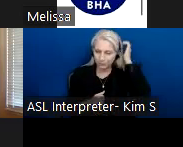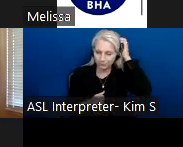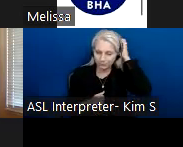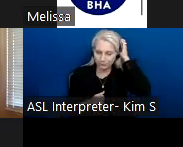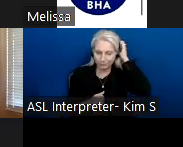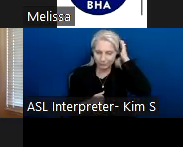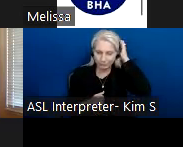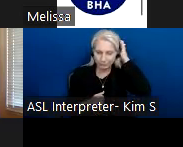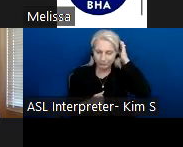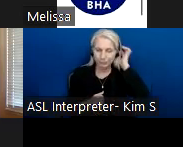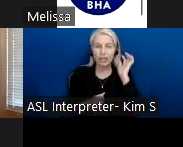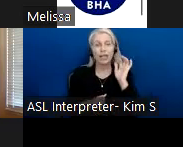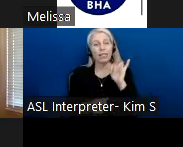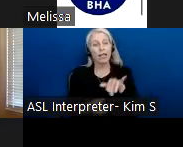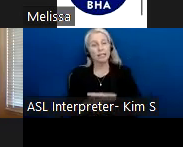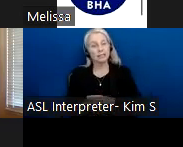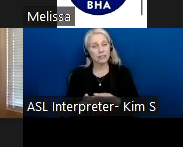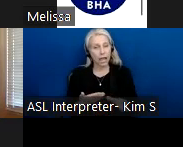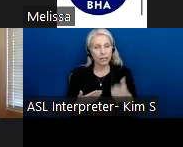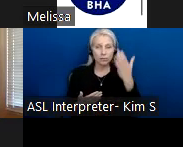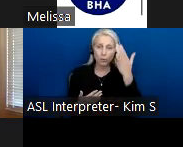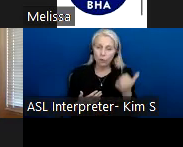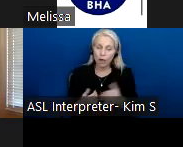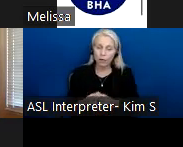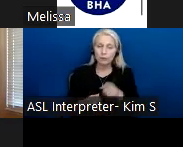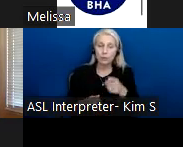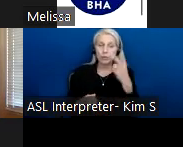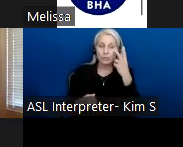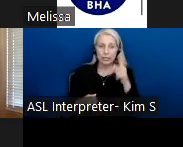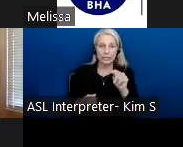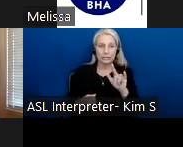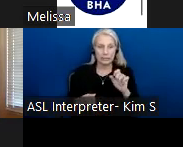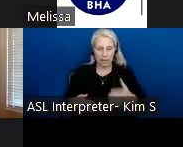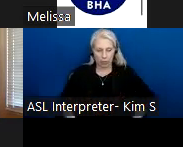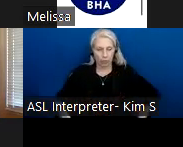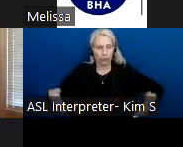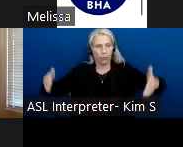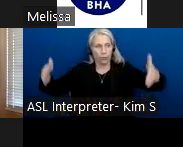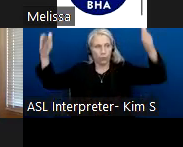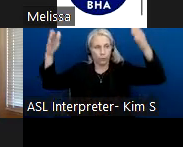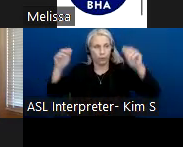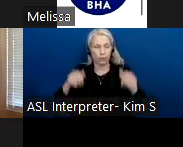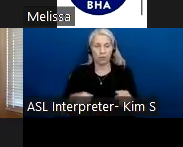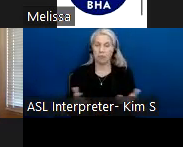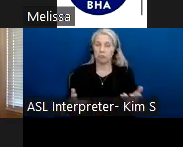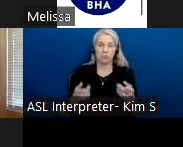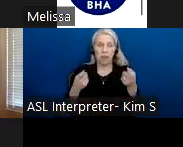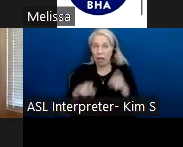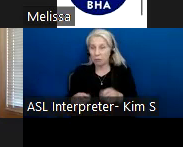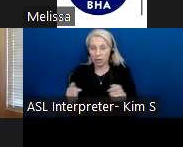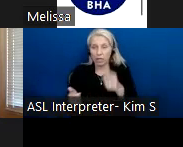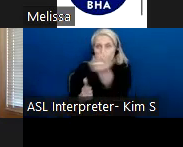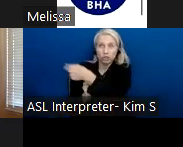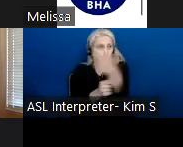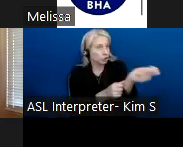is really nice because you'll see that we've tiled up, and really we can just hose down these restrooms if they